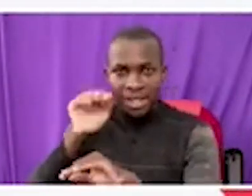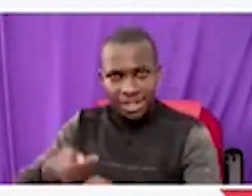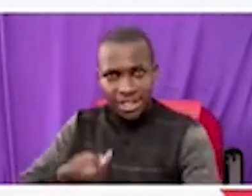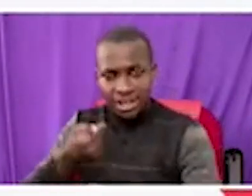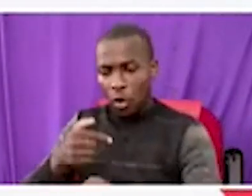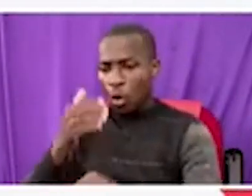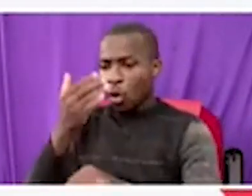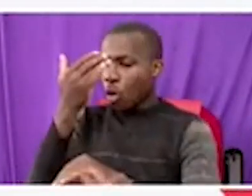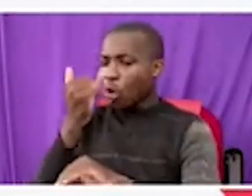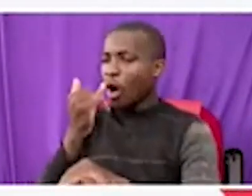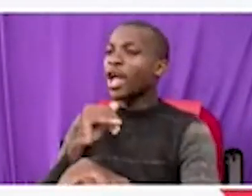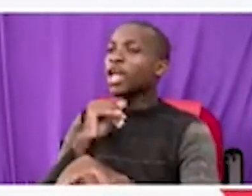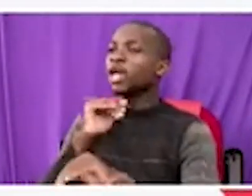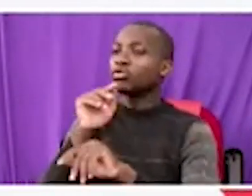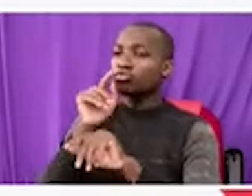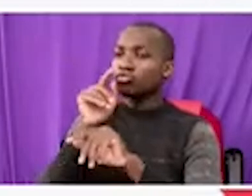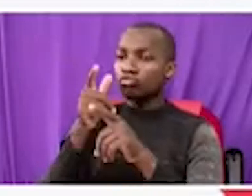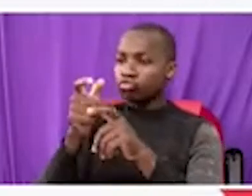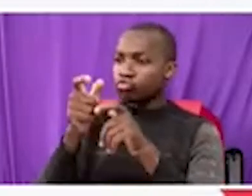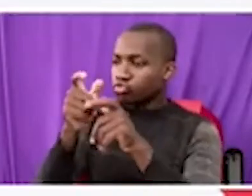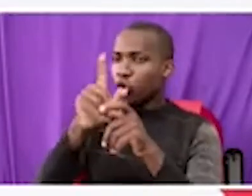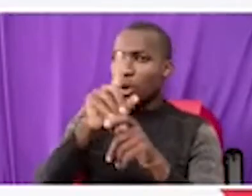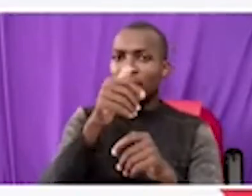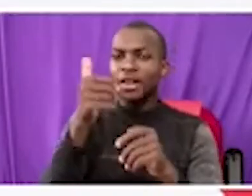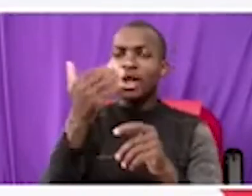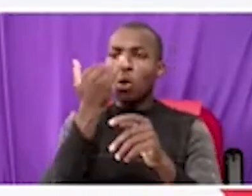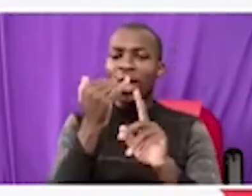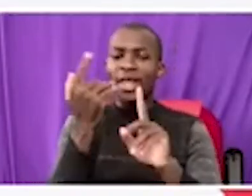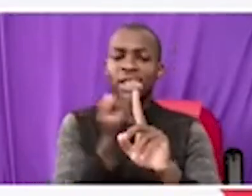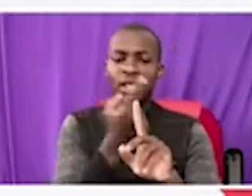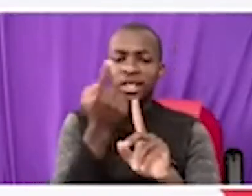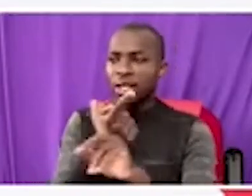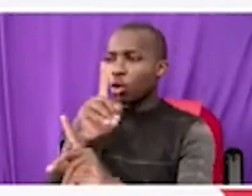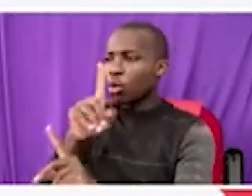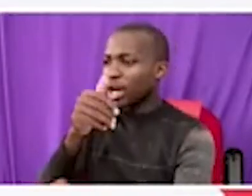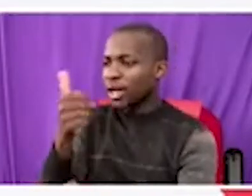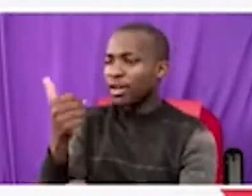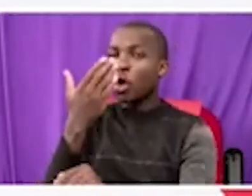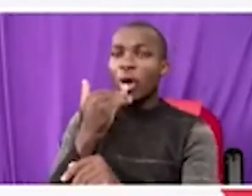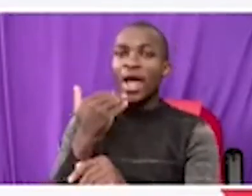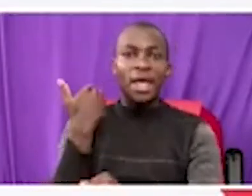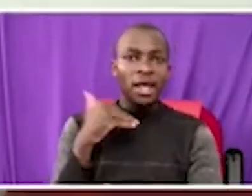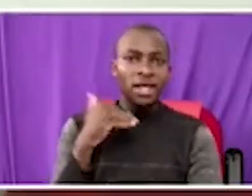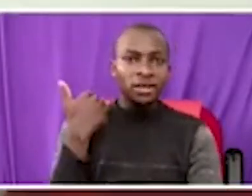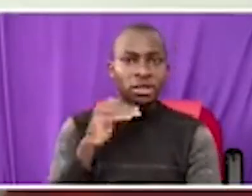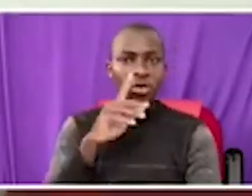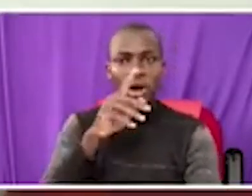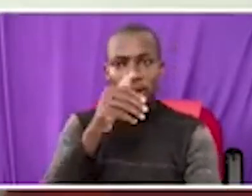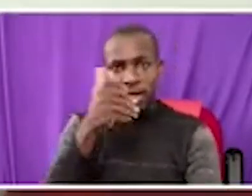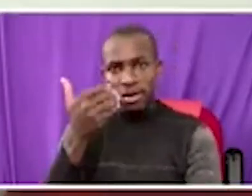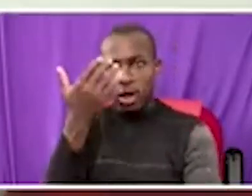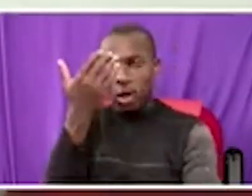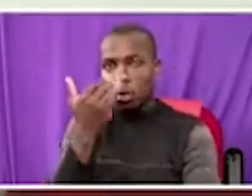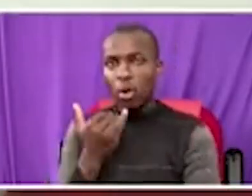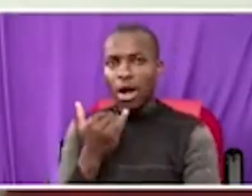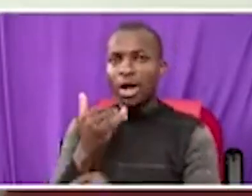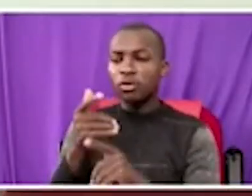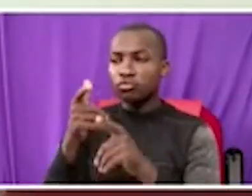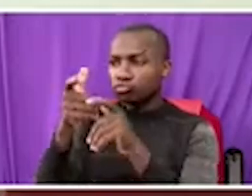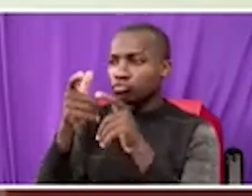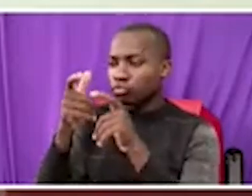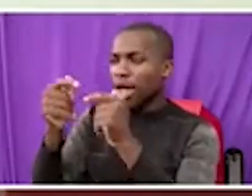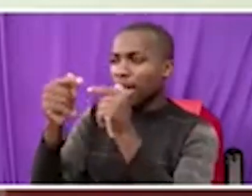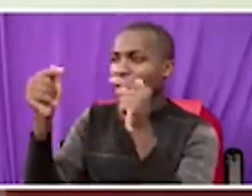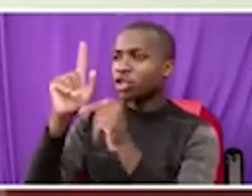are we butchering one another? Why are we killing one another? Why are we hating one another? Why are we bringing animosity against